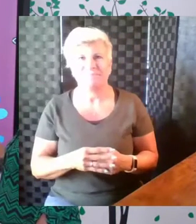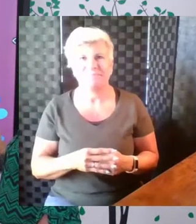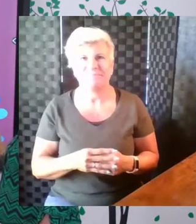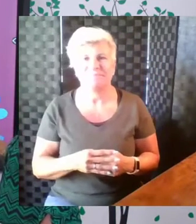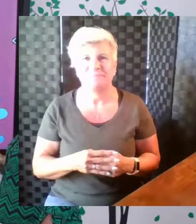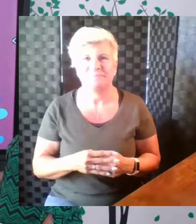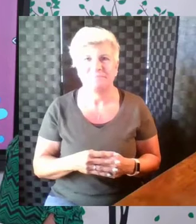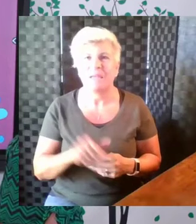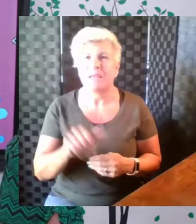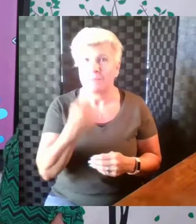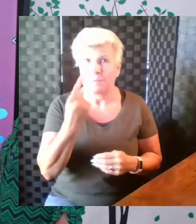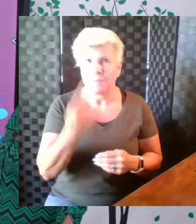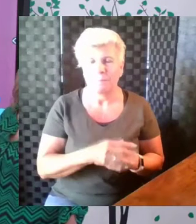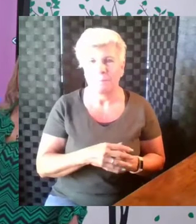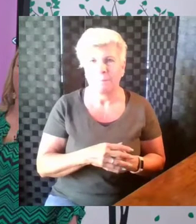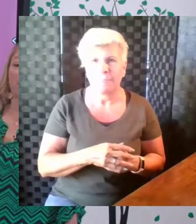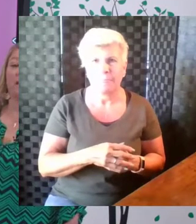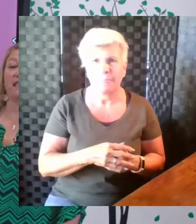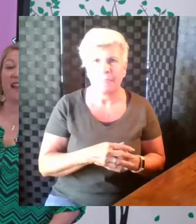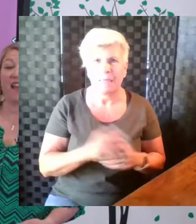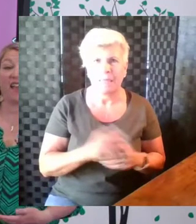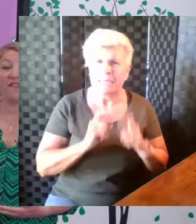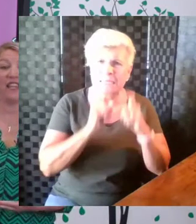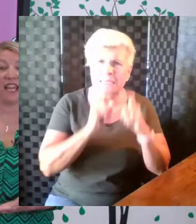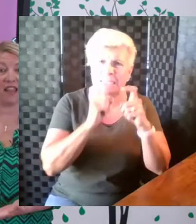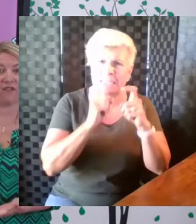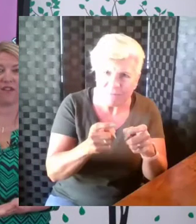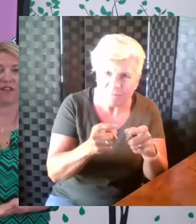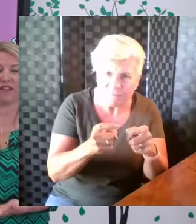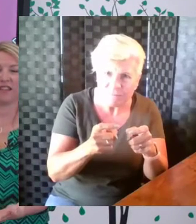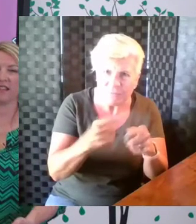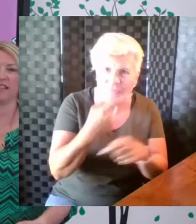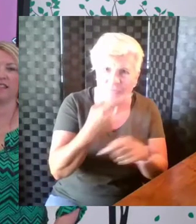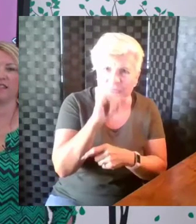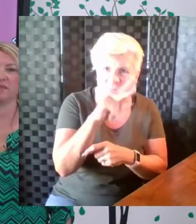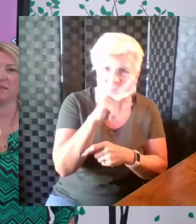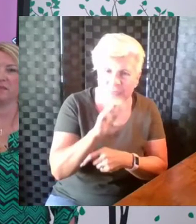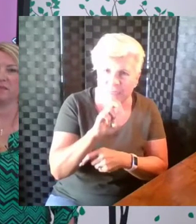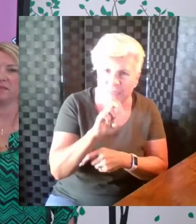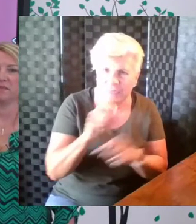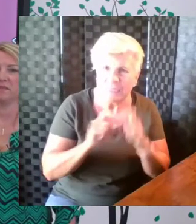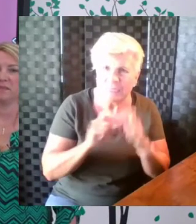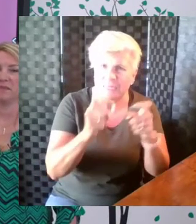another one. What's the opposite of give?